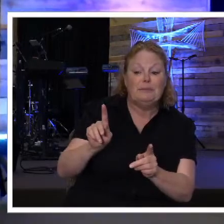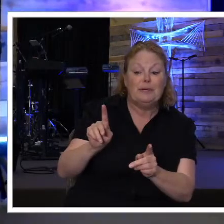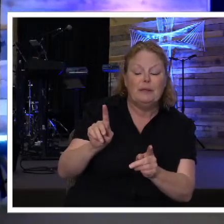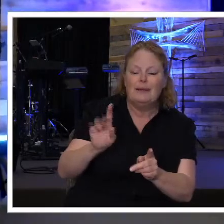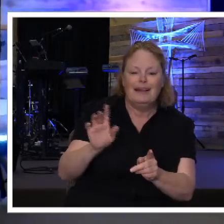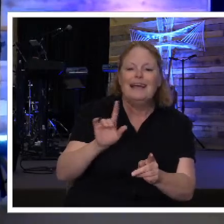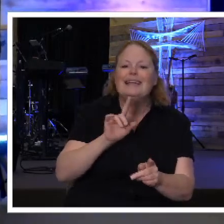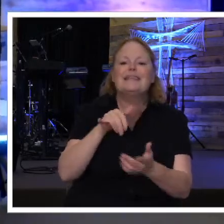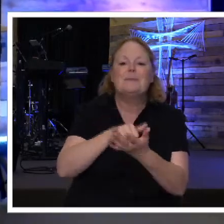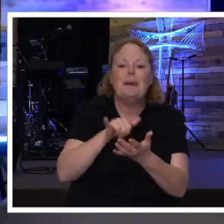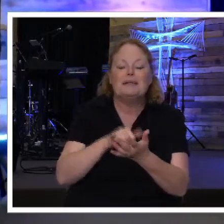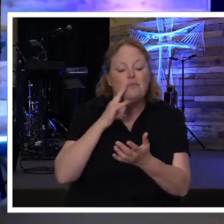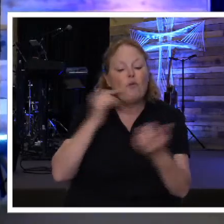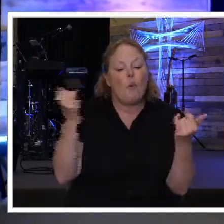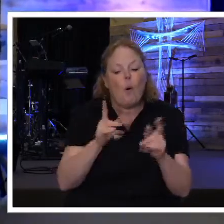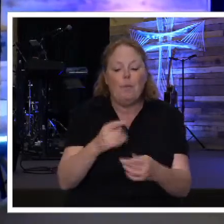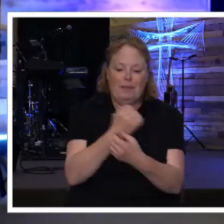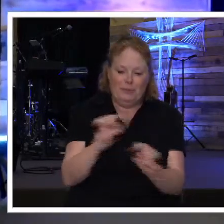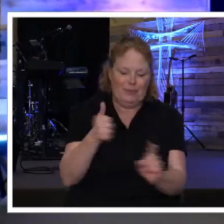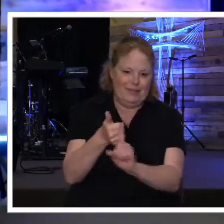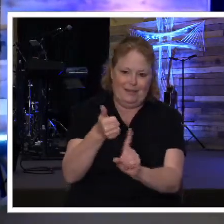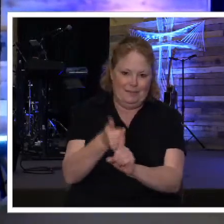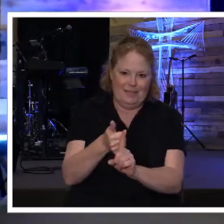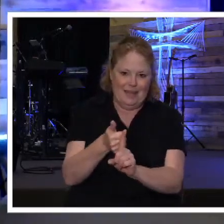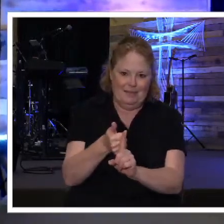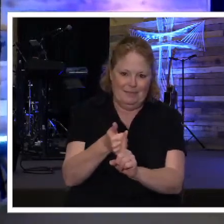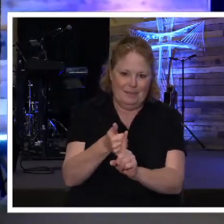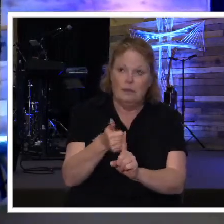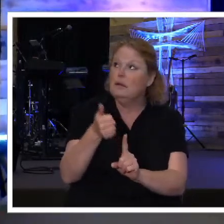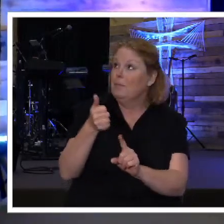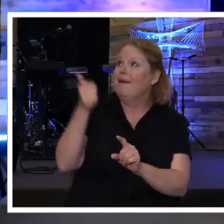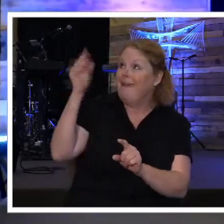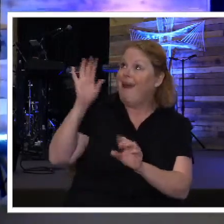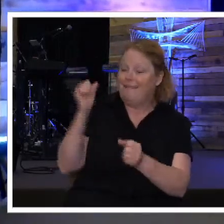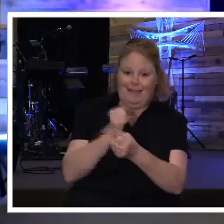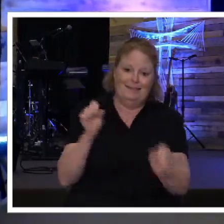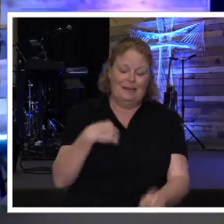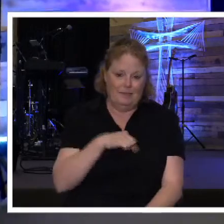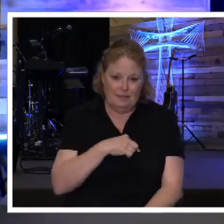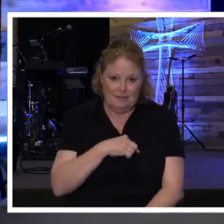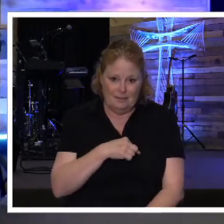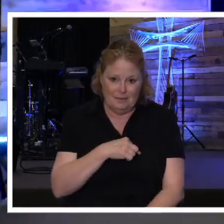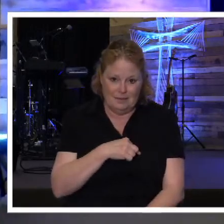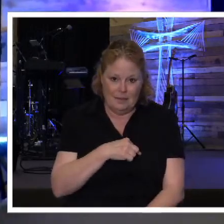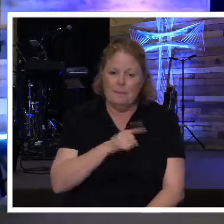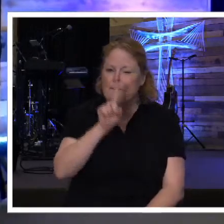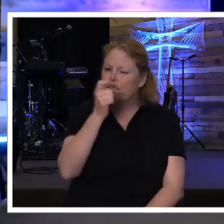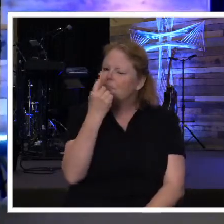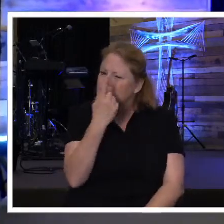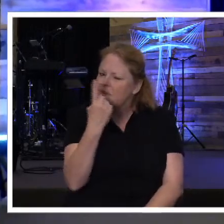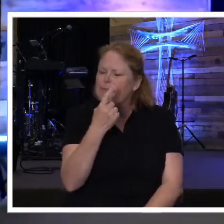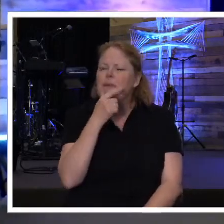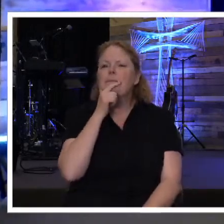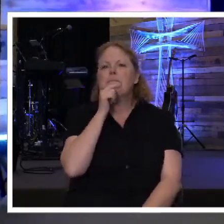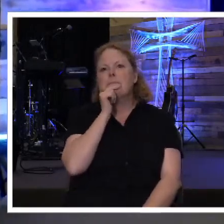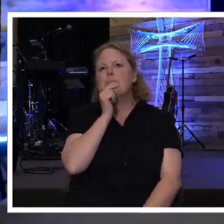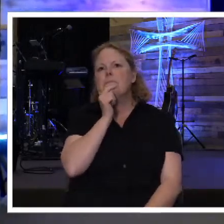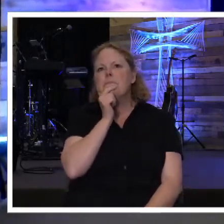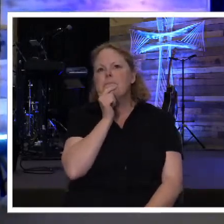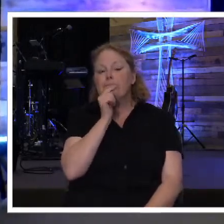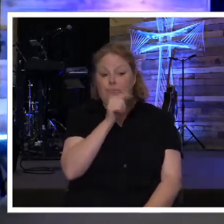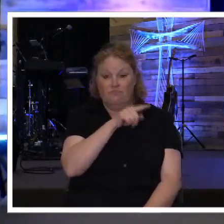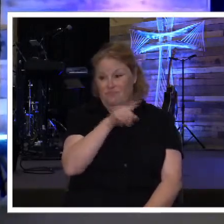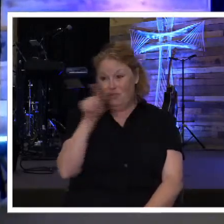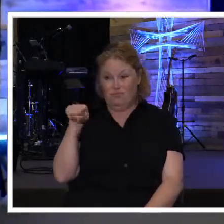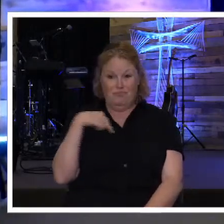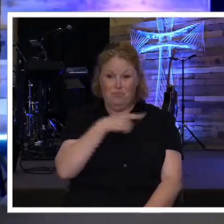all people is possible with God. I want you to understand today, you and